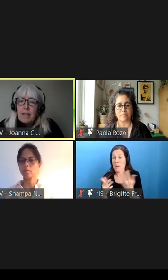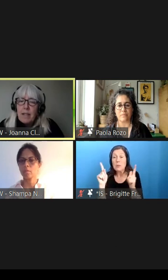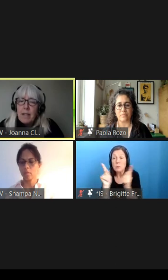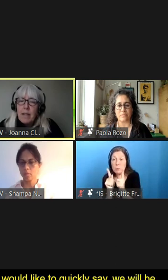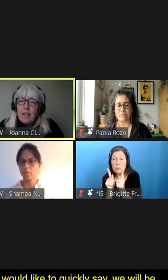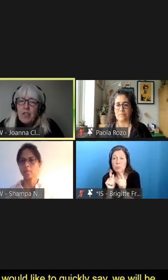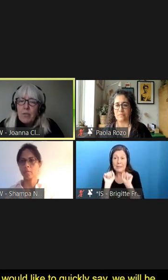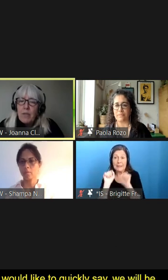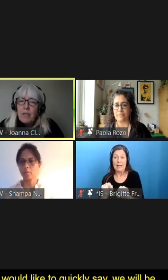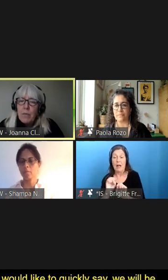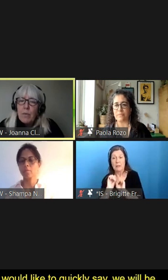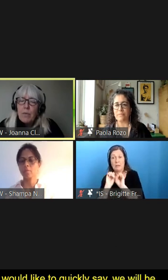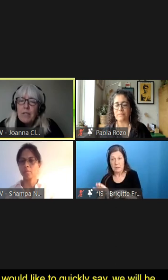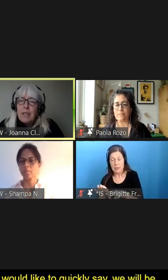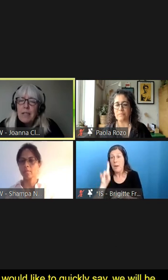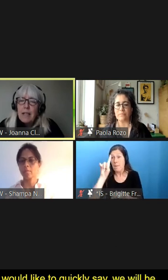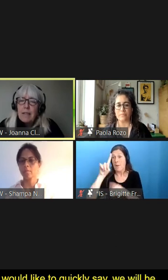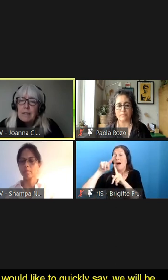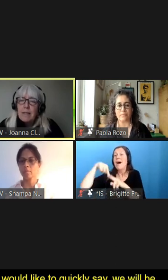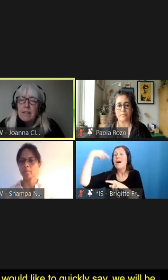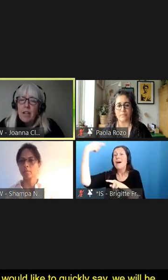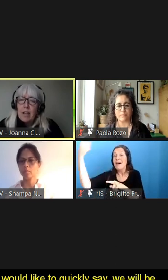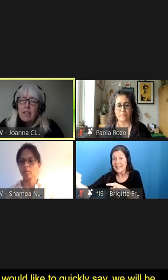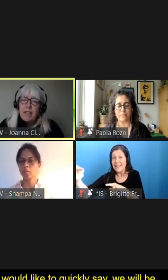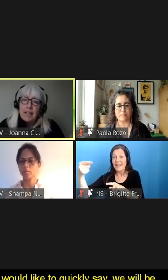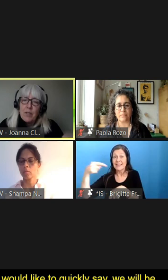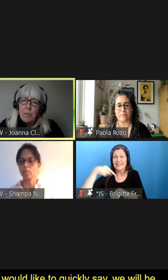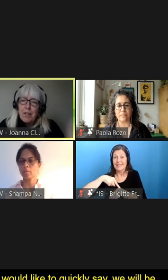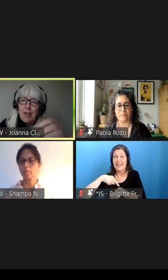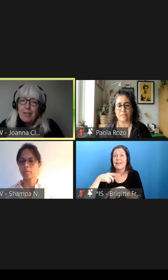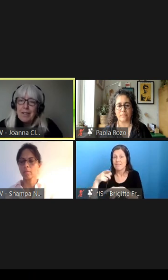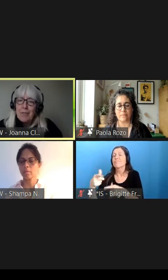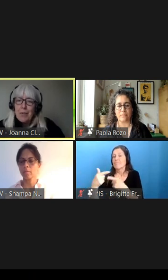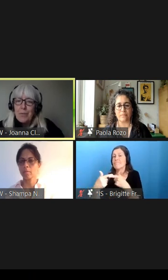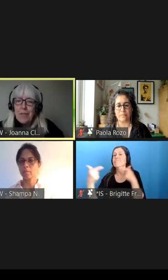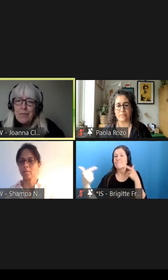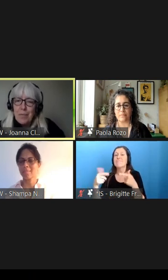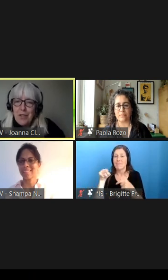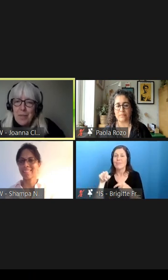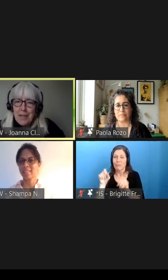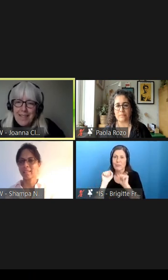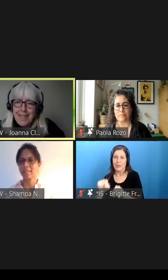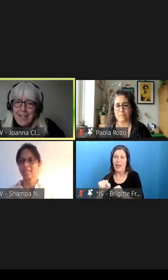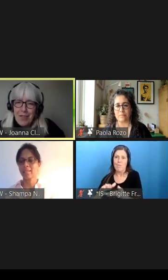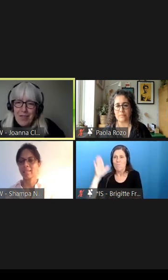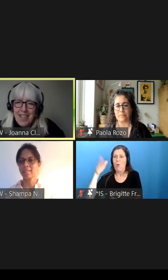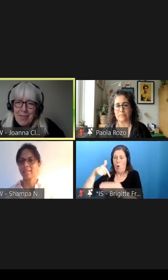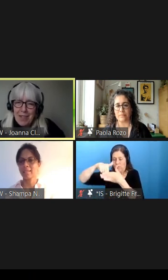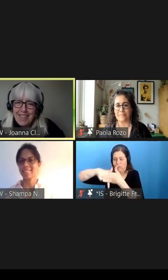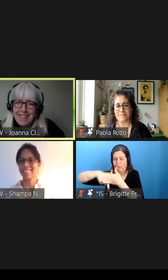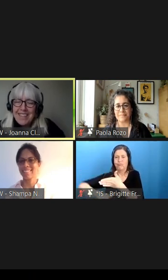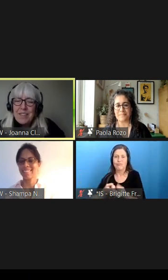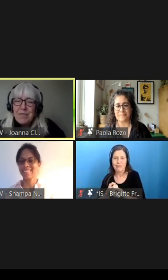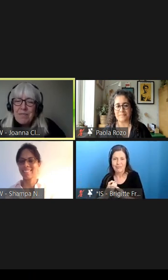that issue in more detail at the next webinar, and I'll give you information about that at the end of this